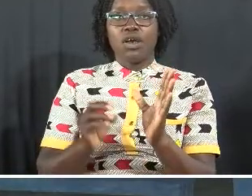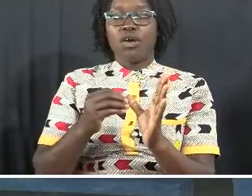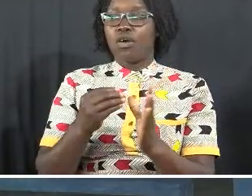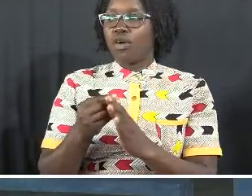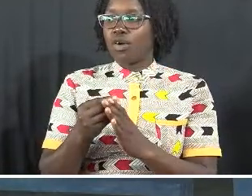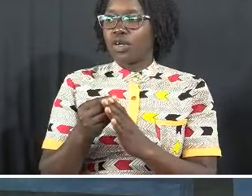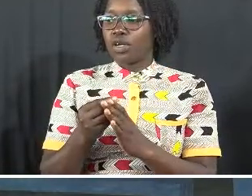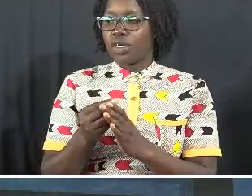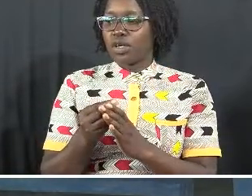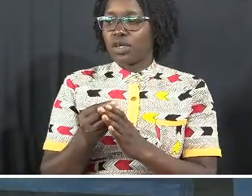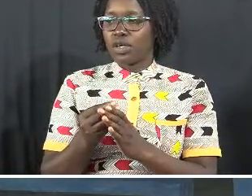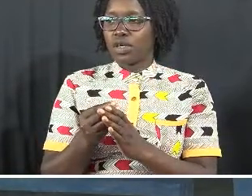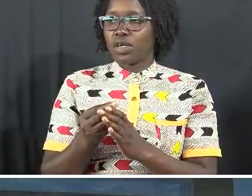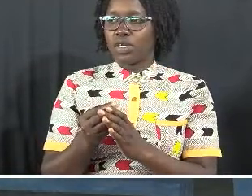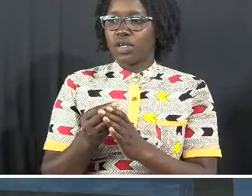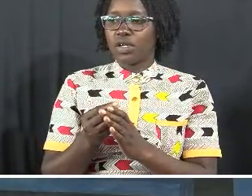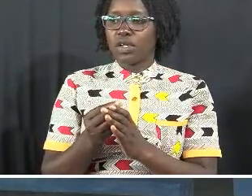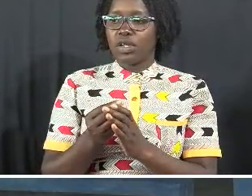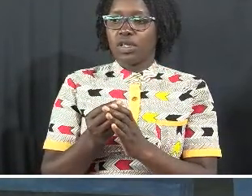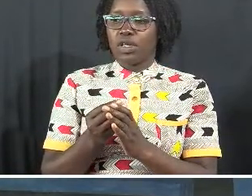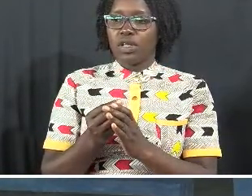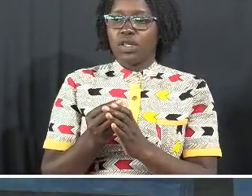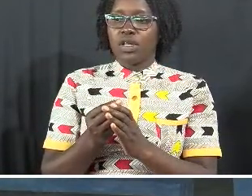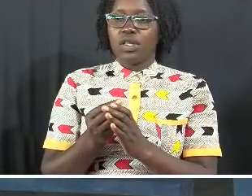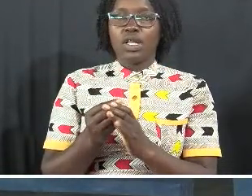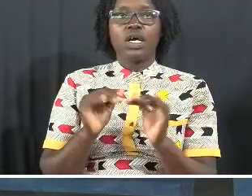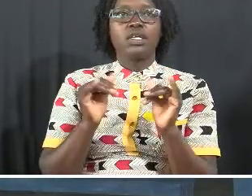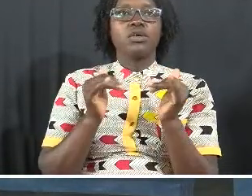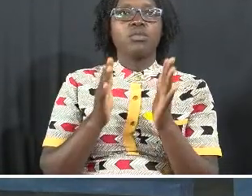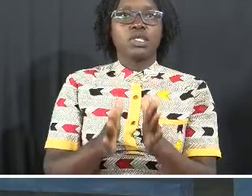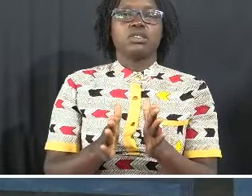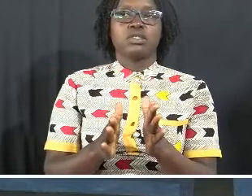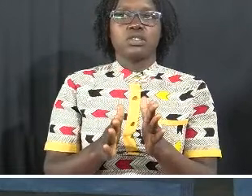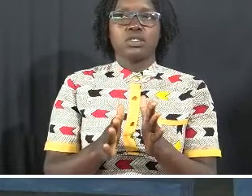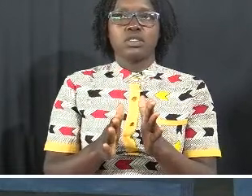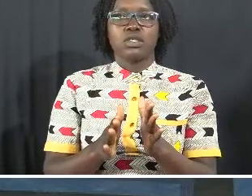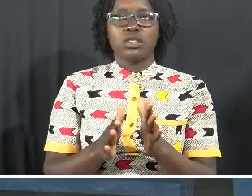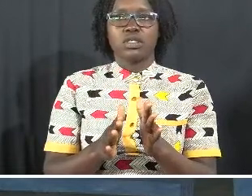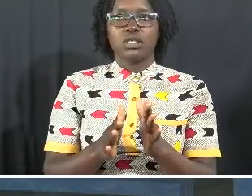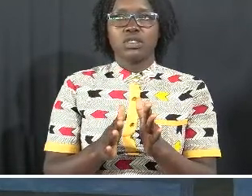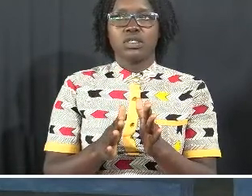be a new entrant.